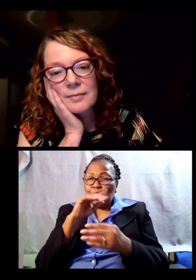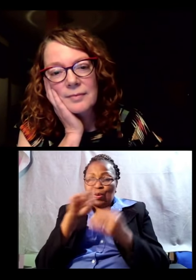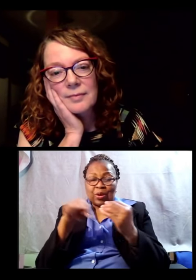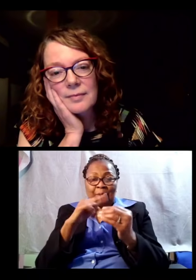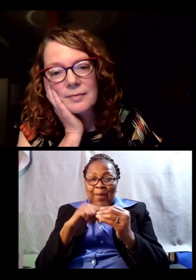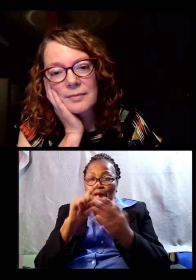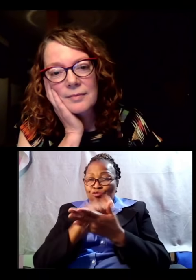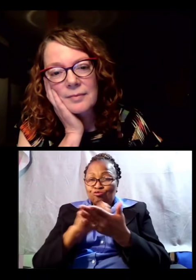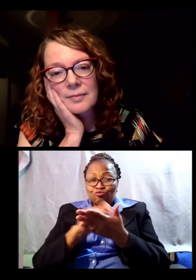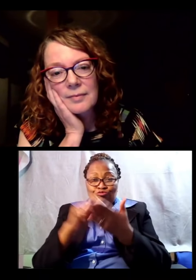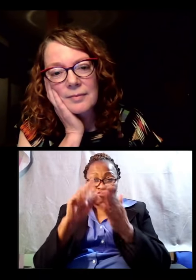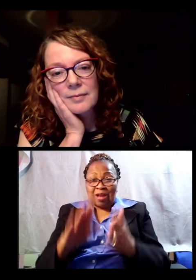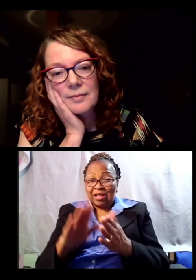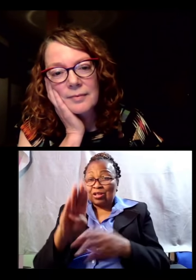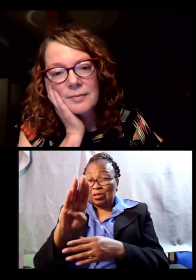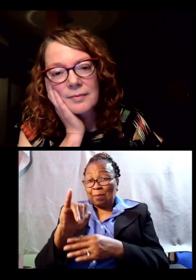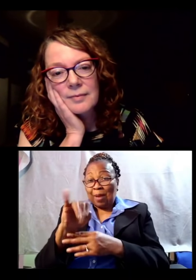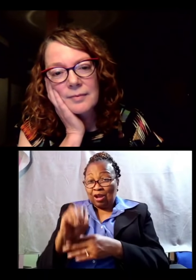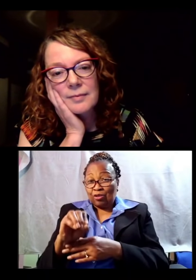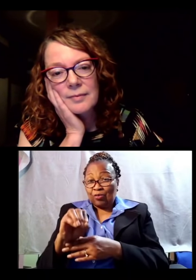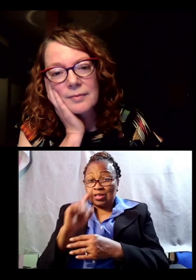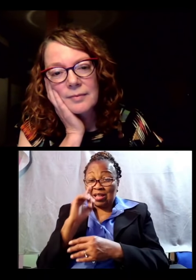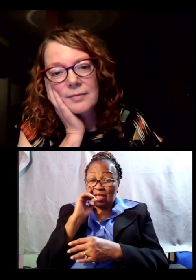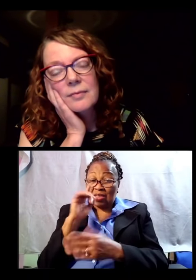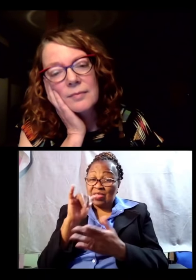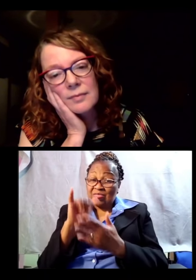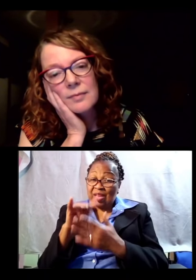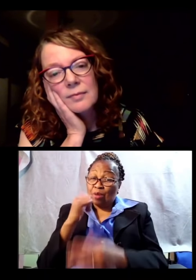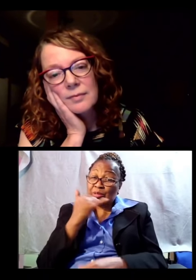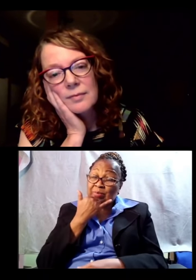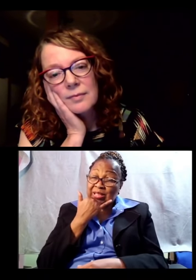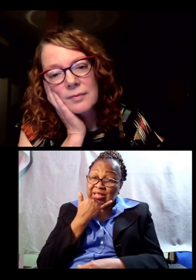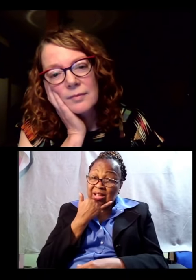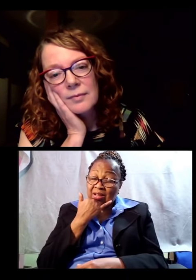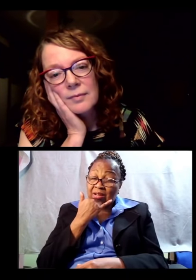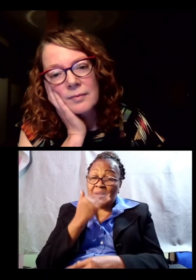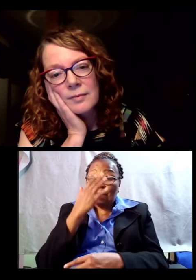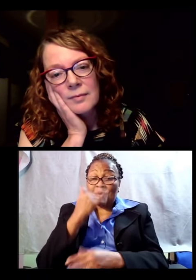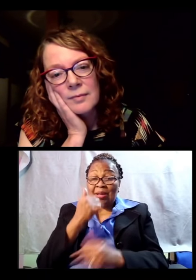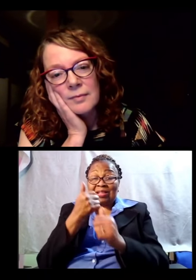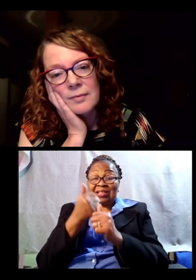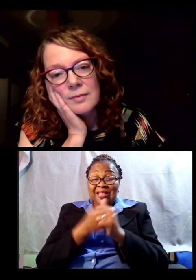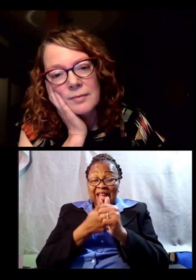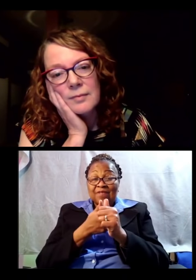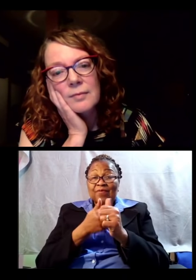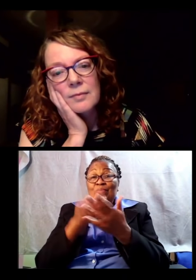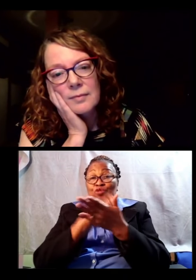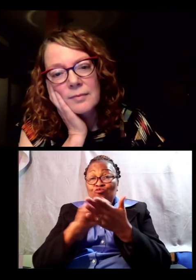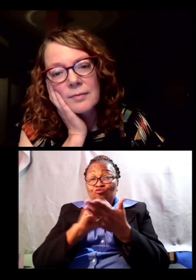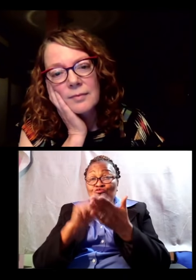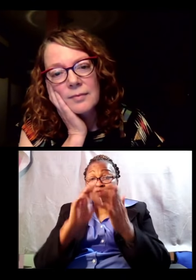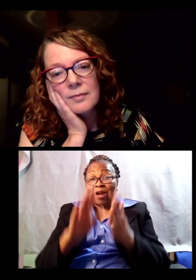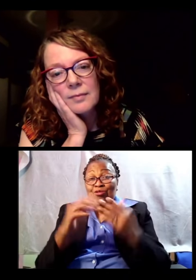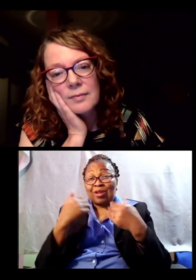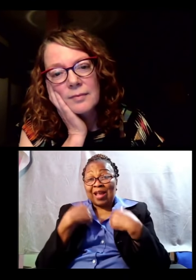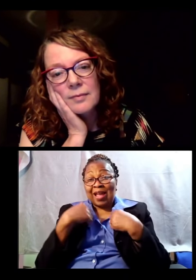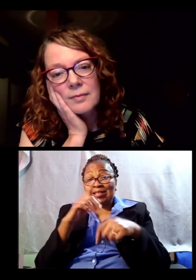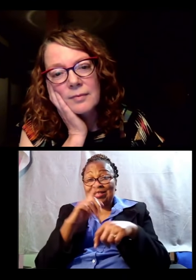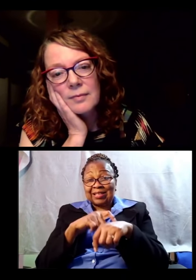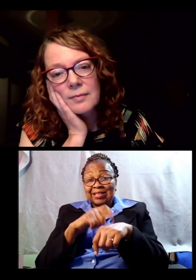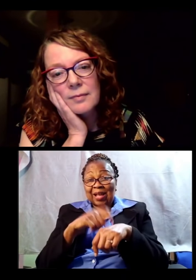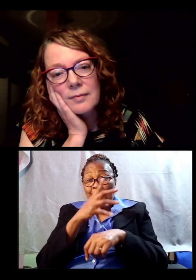think that was a mistake, because every writer has a time and place,